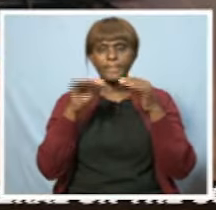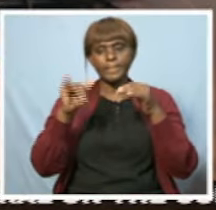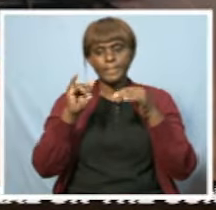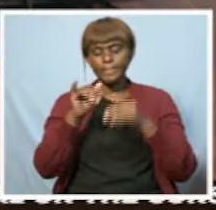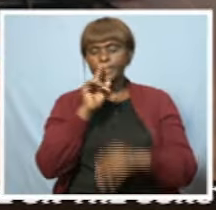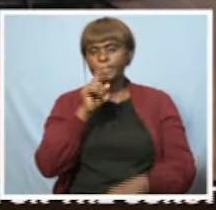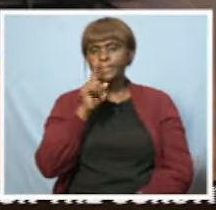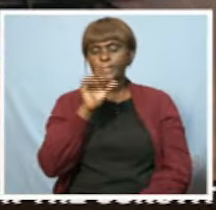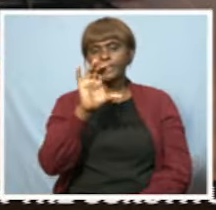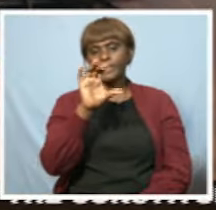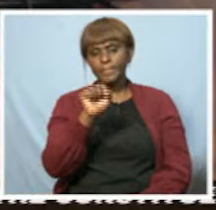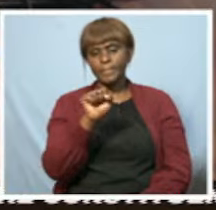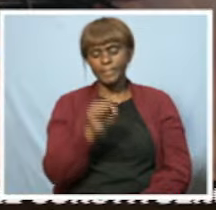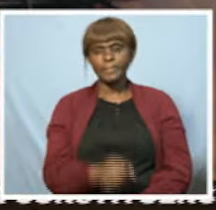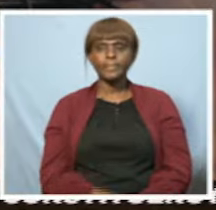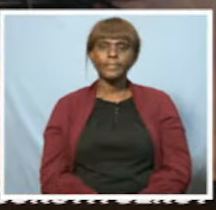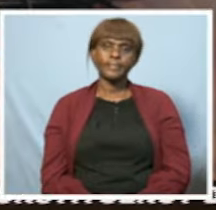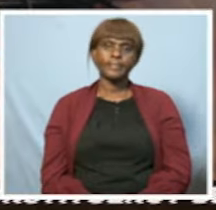CS.